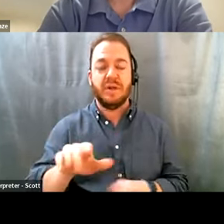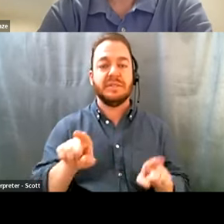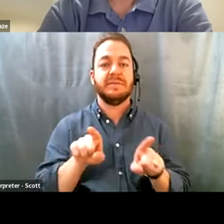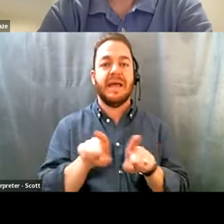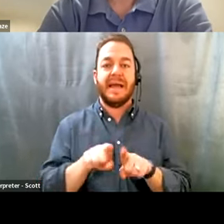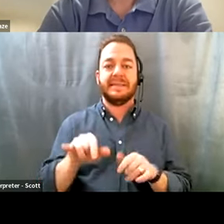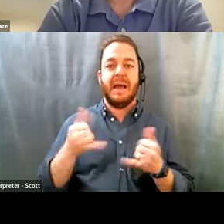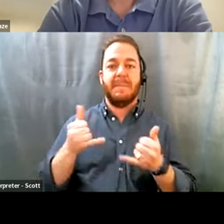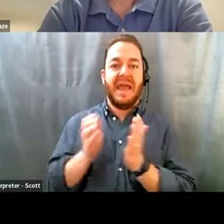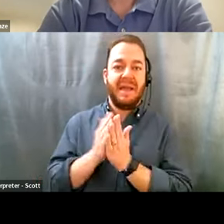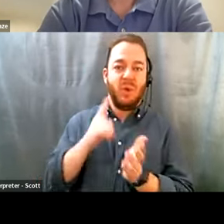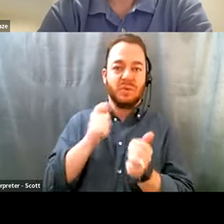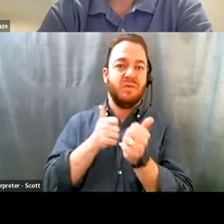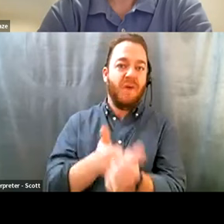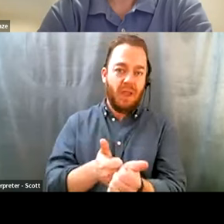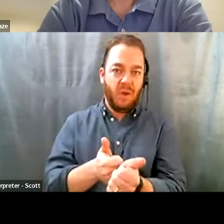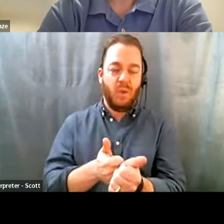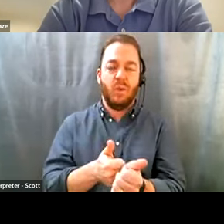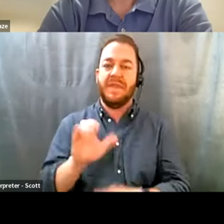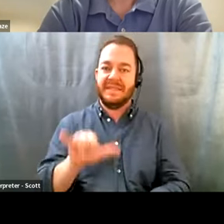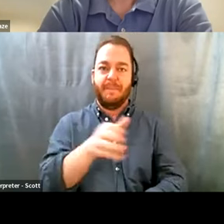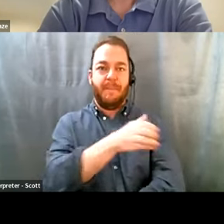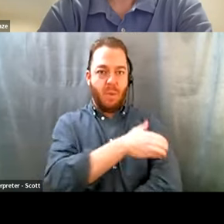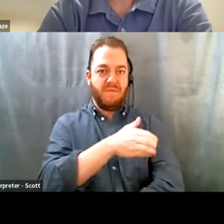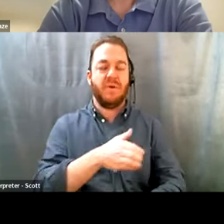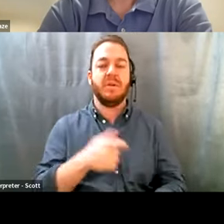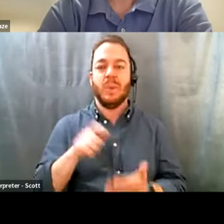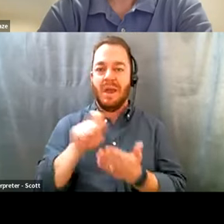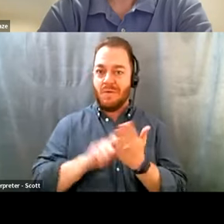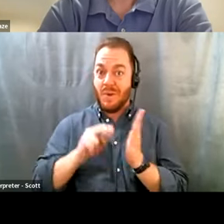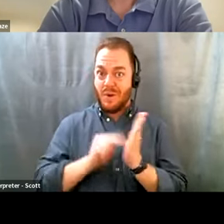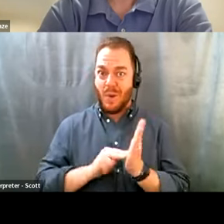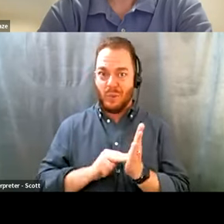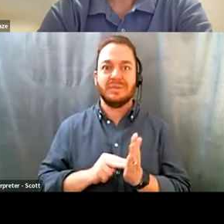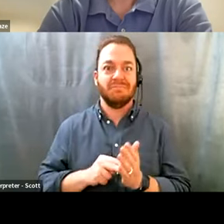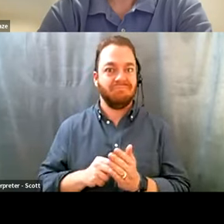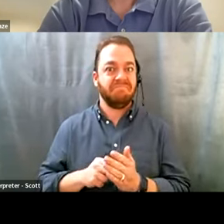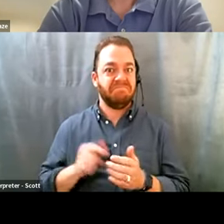to follow is extremely powerful. So I picked up a ton of stuff there.